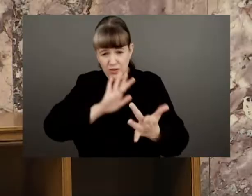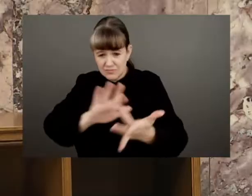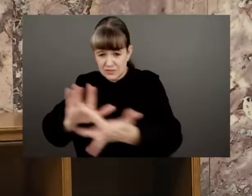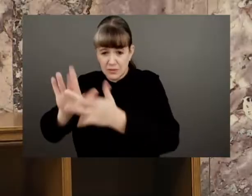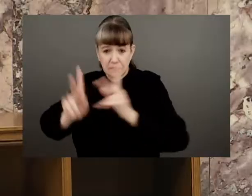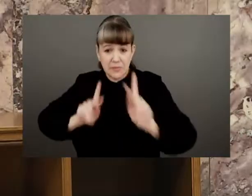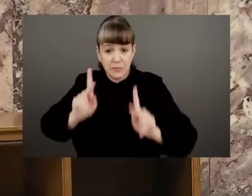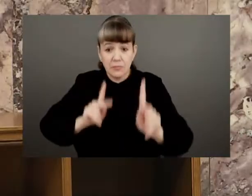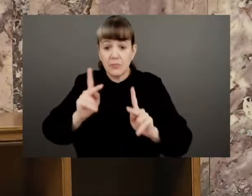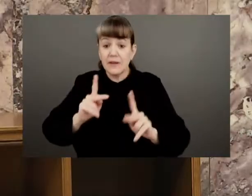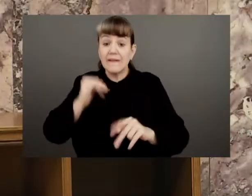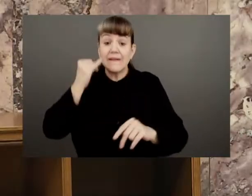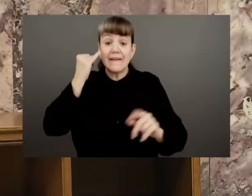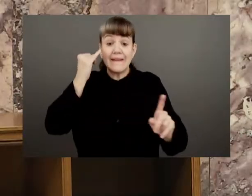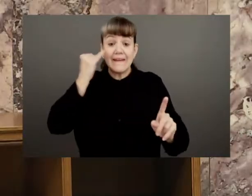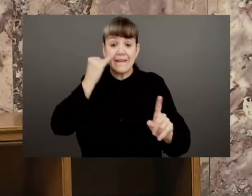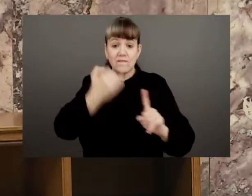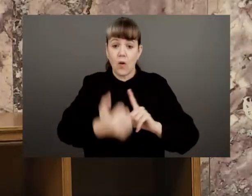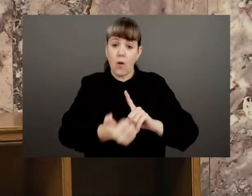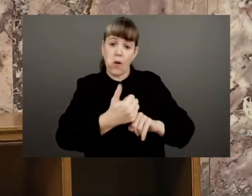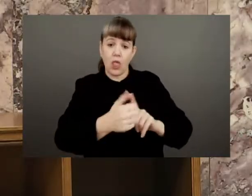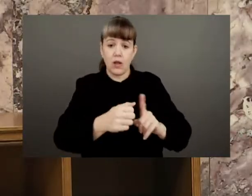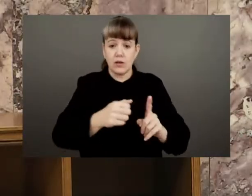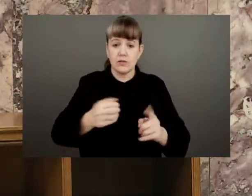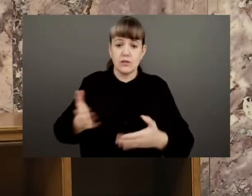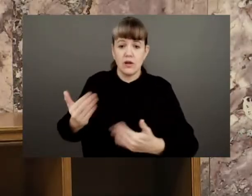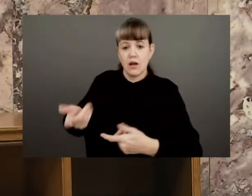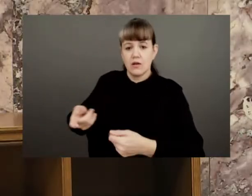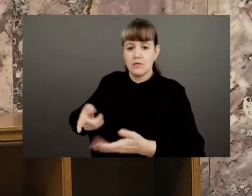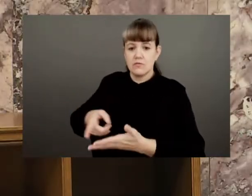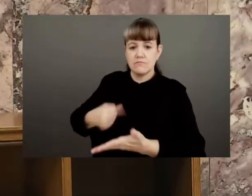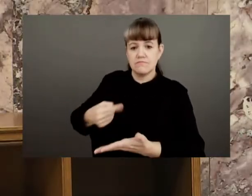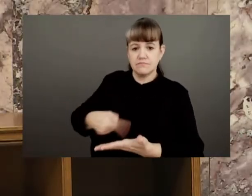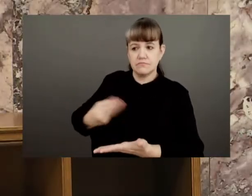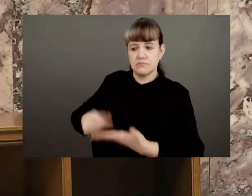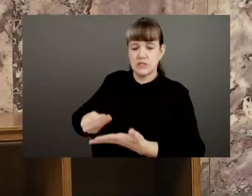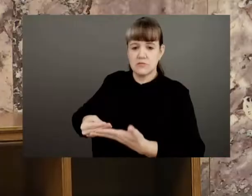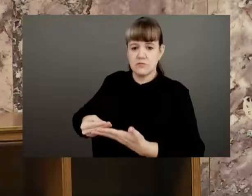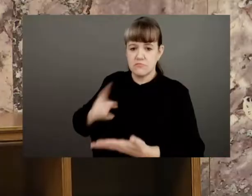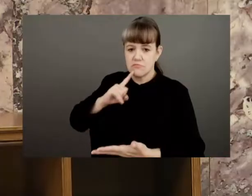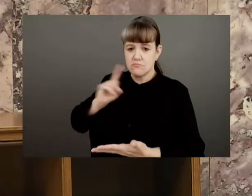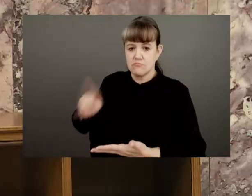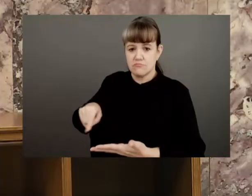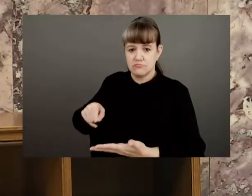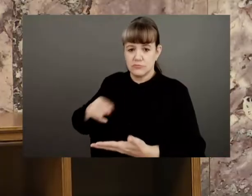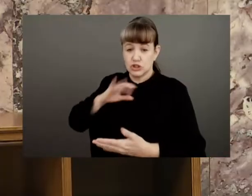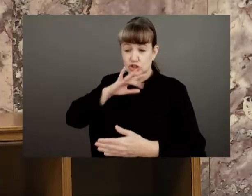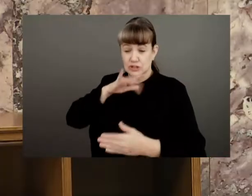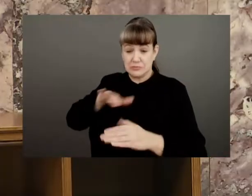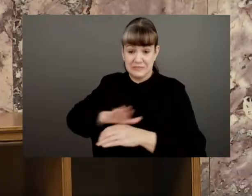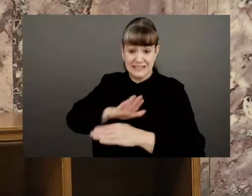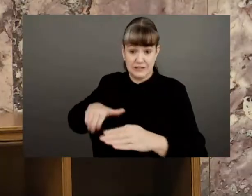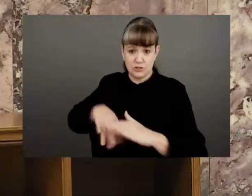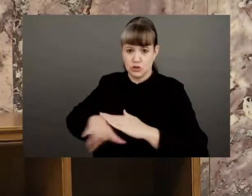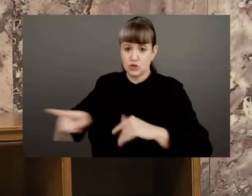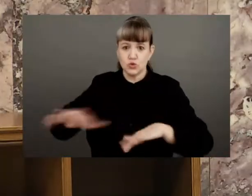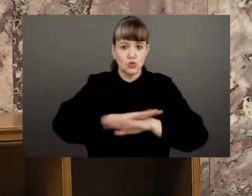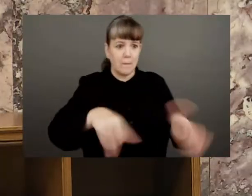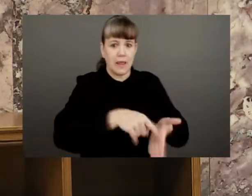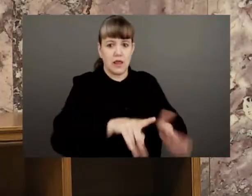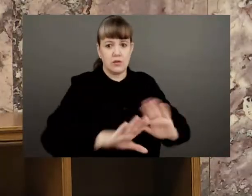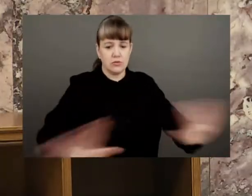and reporting any and all information to police, which will help make a difference and bring these investigations to the place that we all want